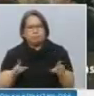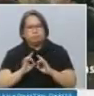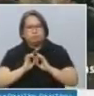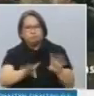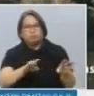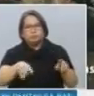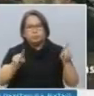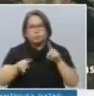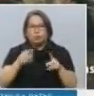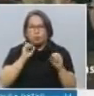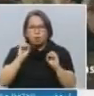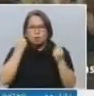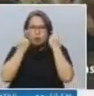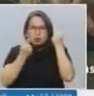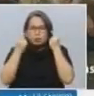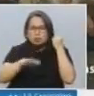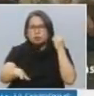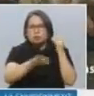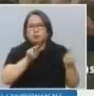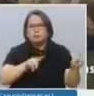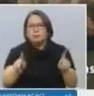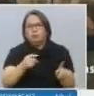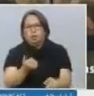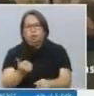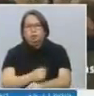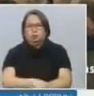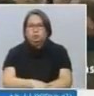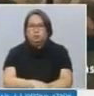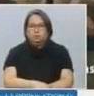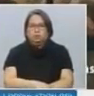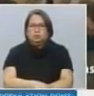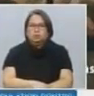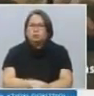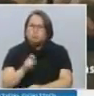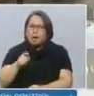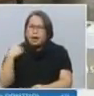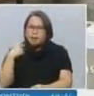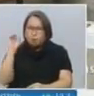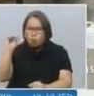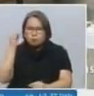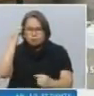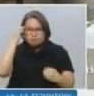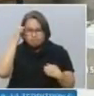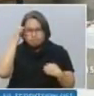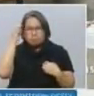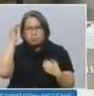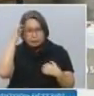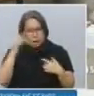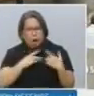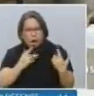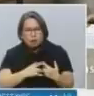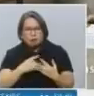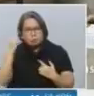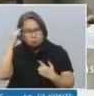really considering the plight of the others. It's all conscience. When I run for public office,